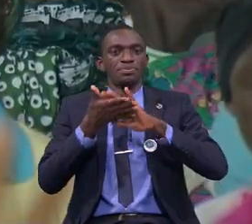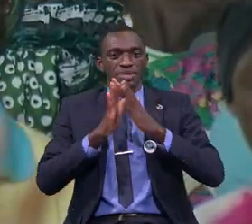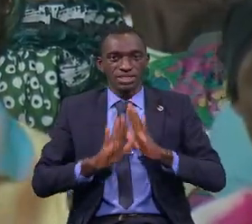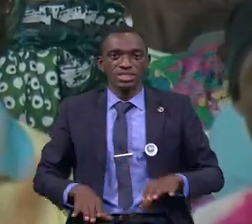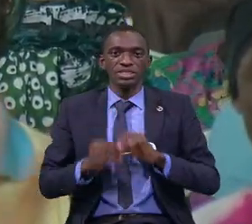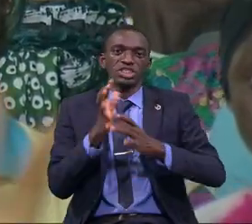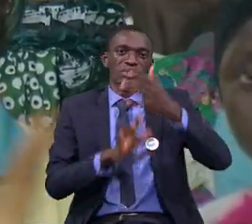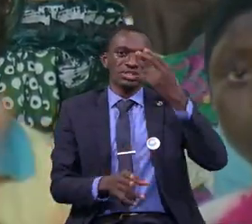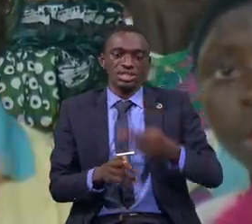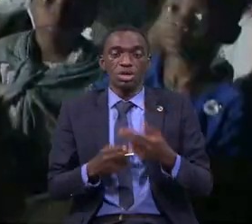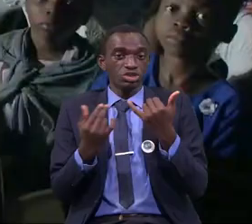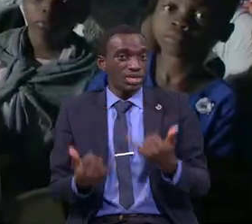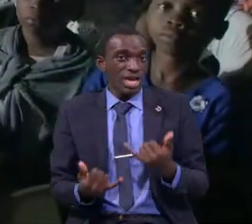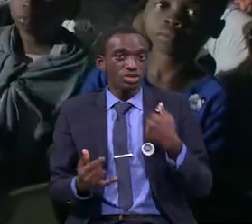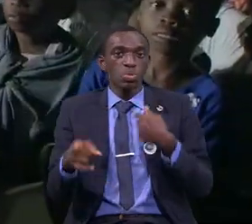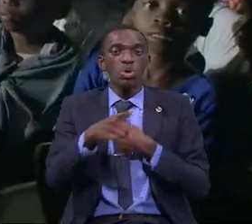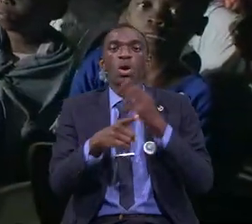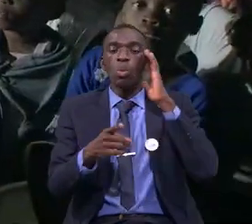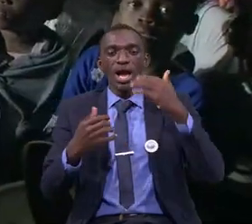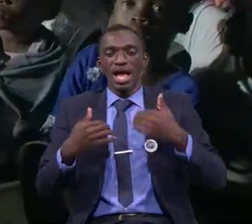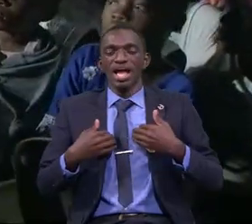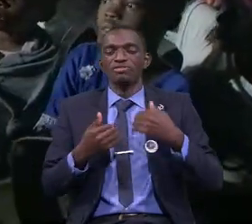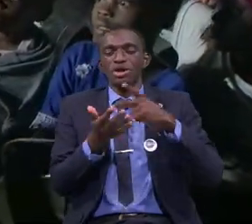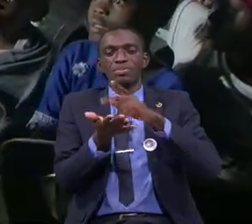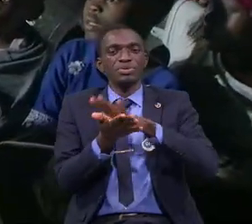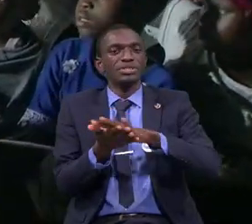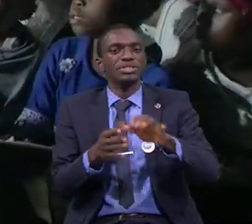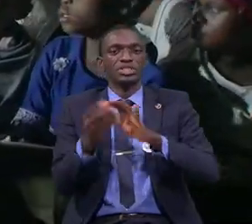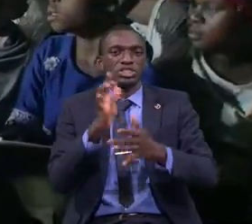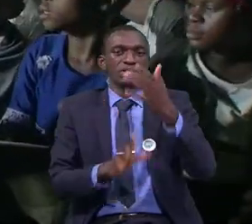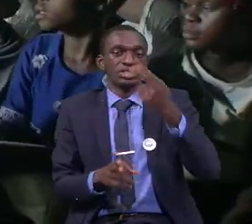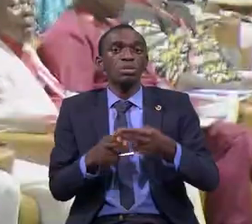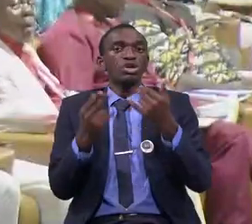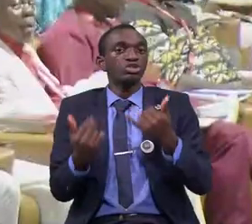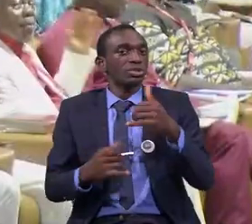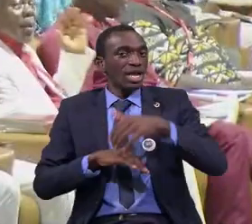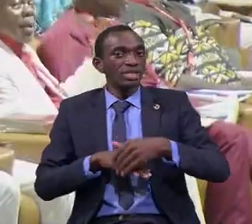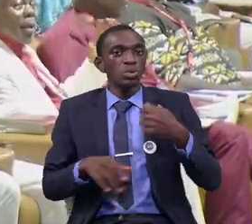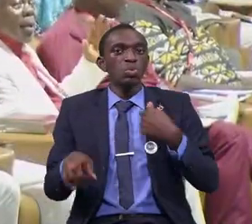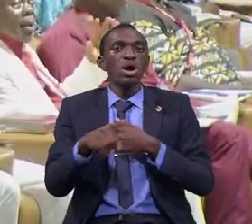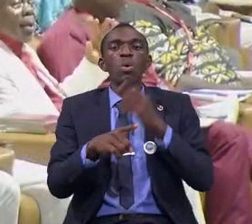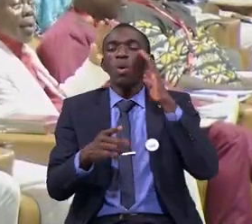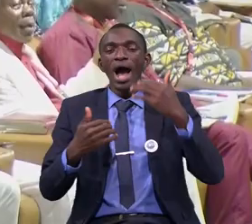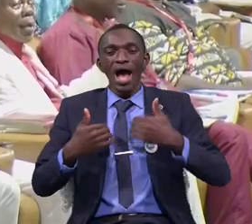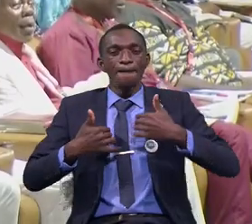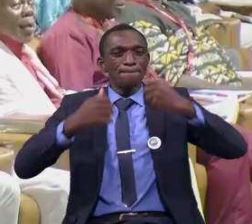Tonight, we'll have purity. Tonight, we'll have power.